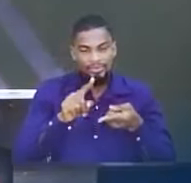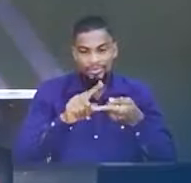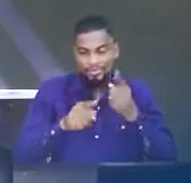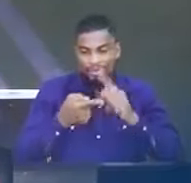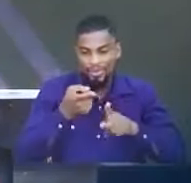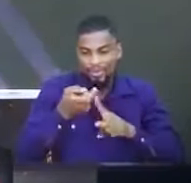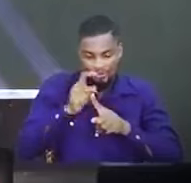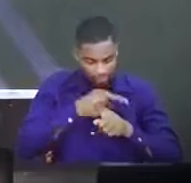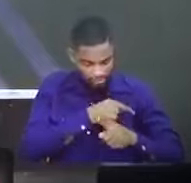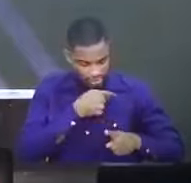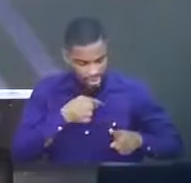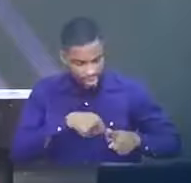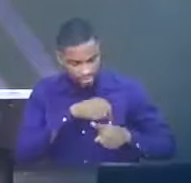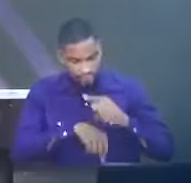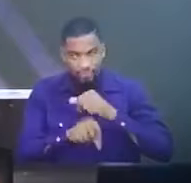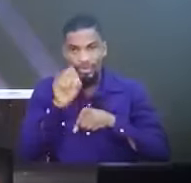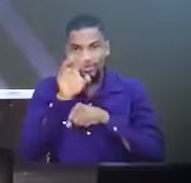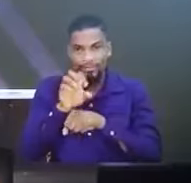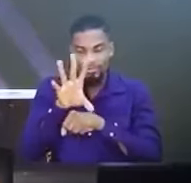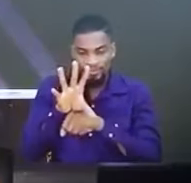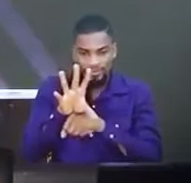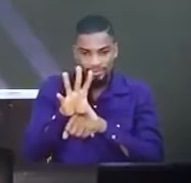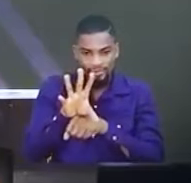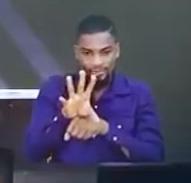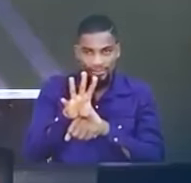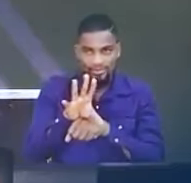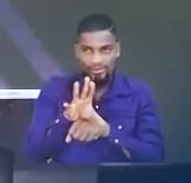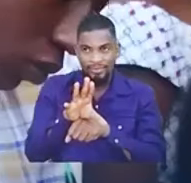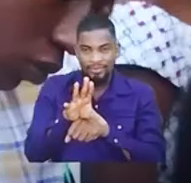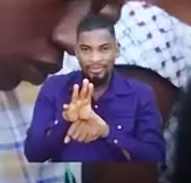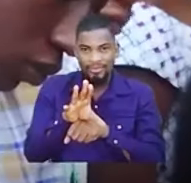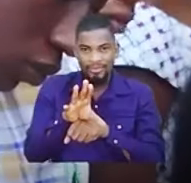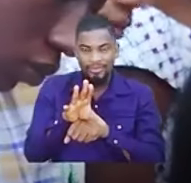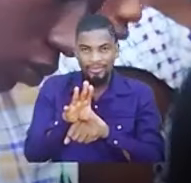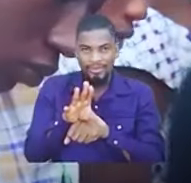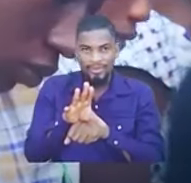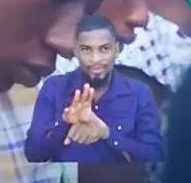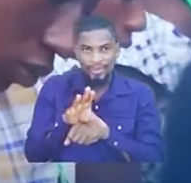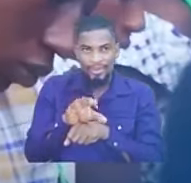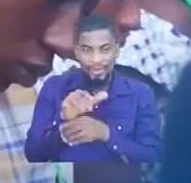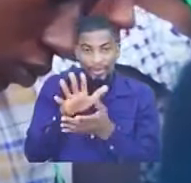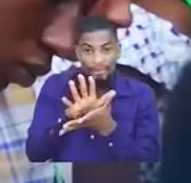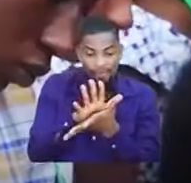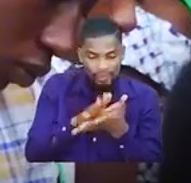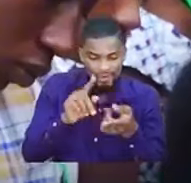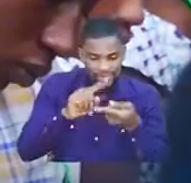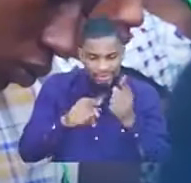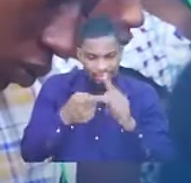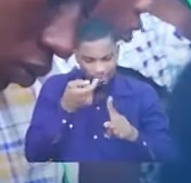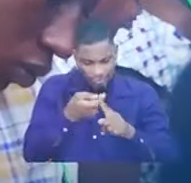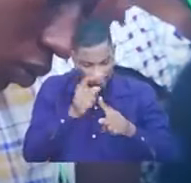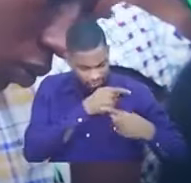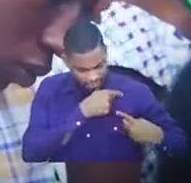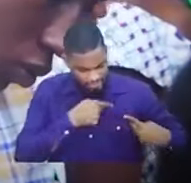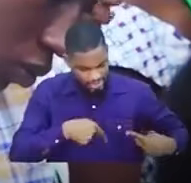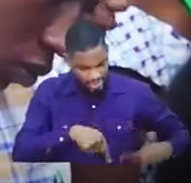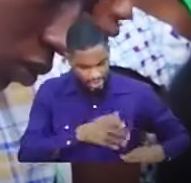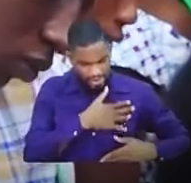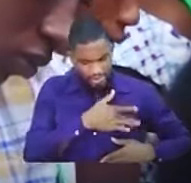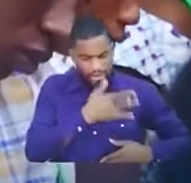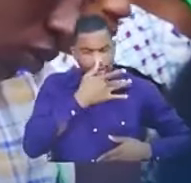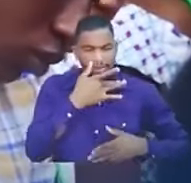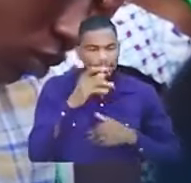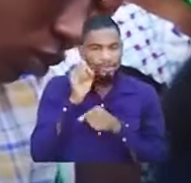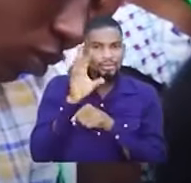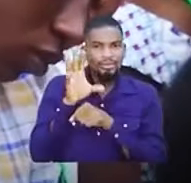heartfelt advice." The pleasantness of a friend springs from their heartfelt advice. So a